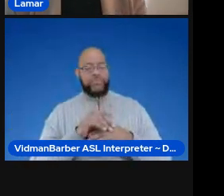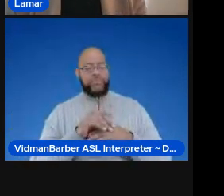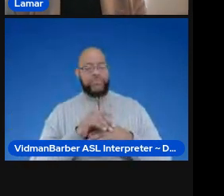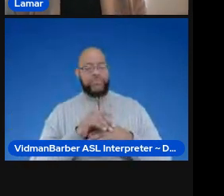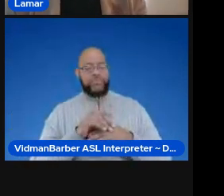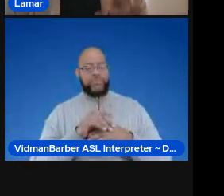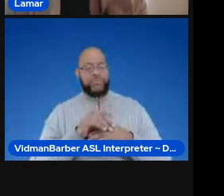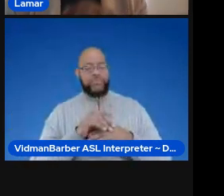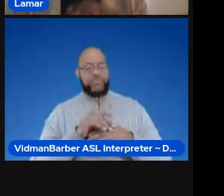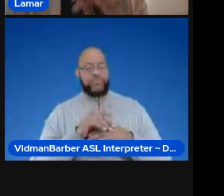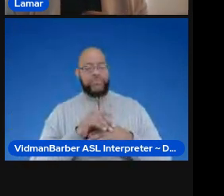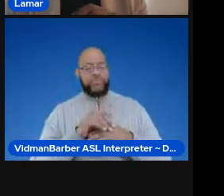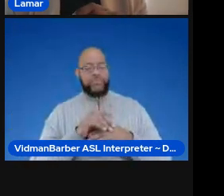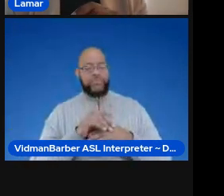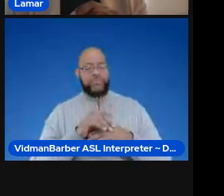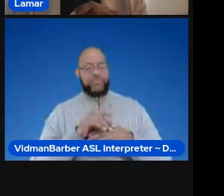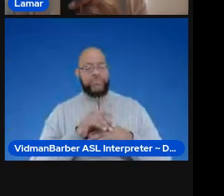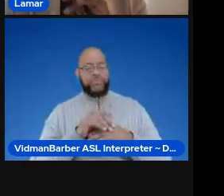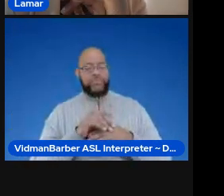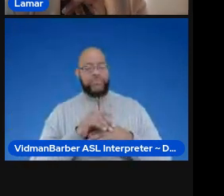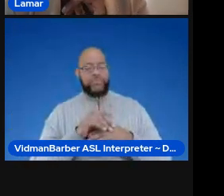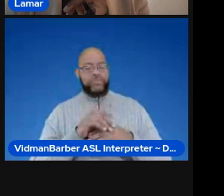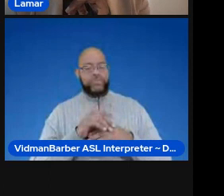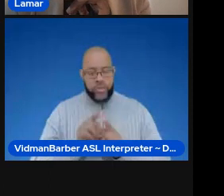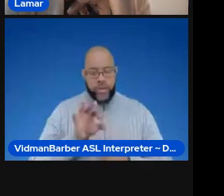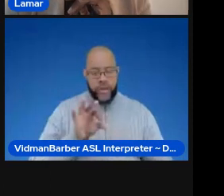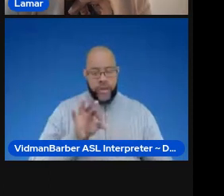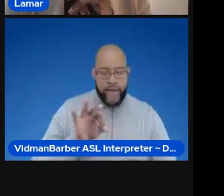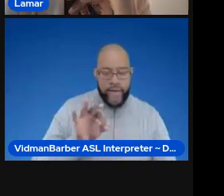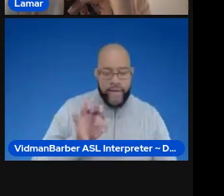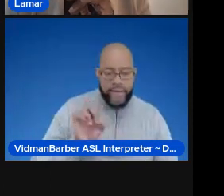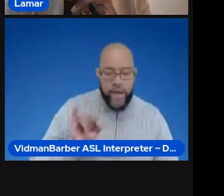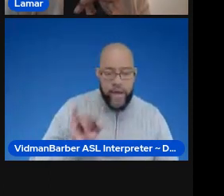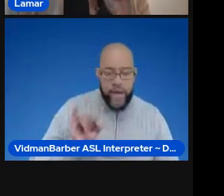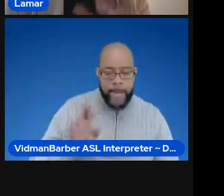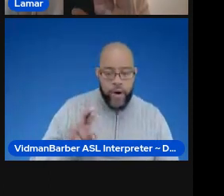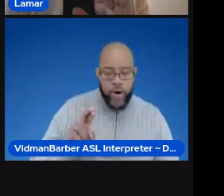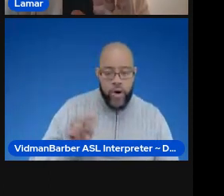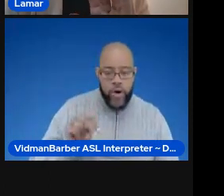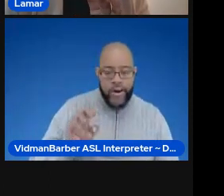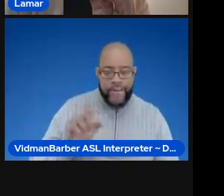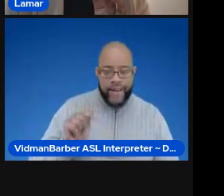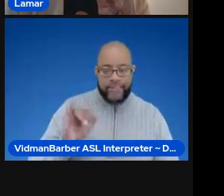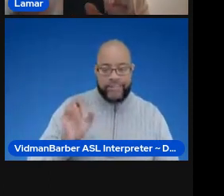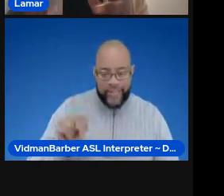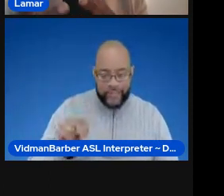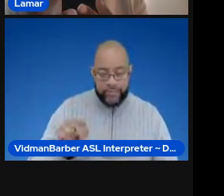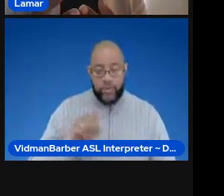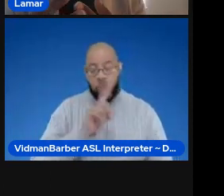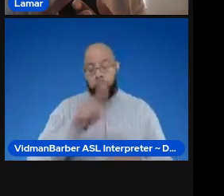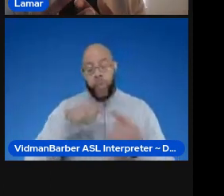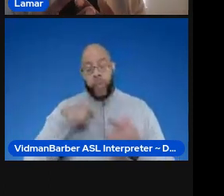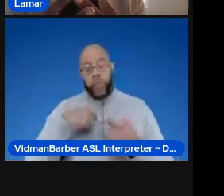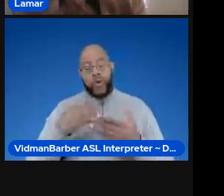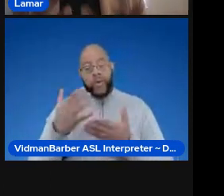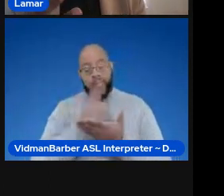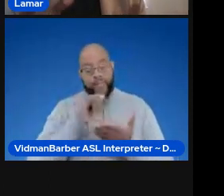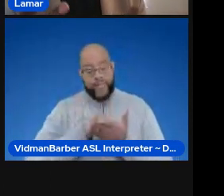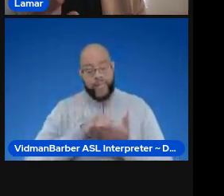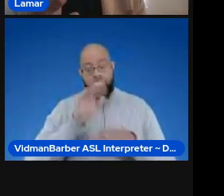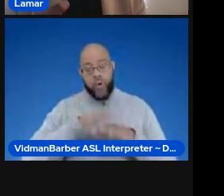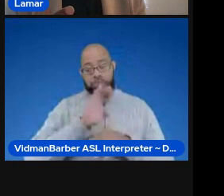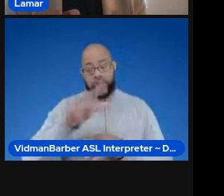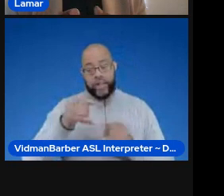collagen 1 as well as with fibronectin. And when we conducted this on our cell line of